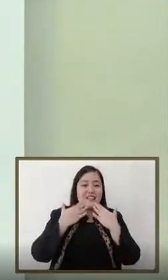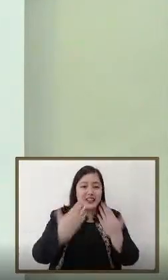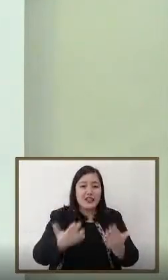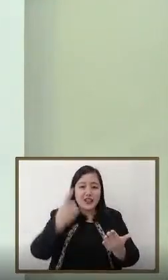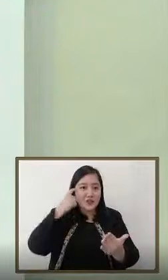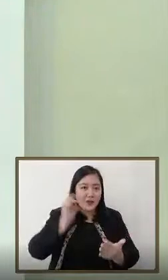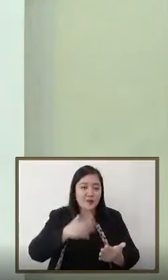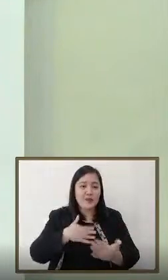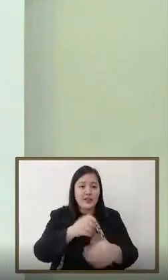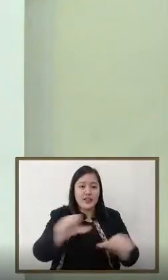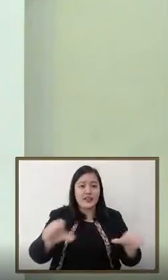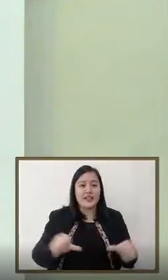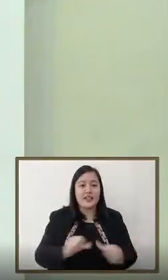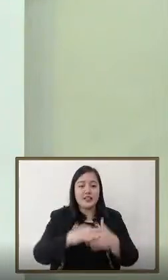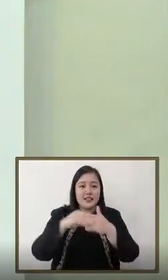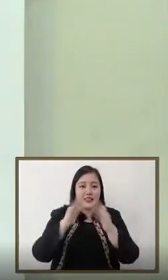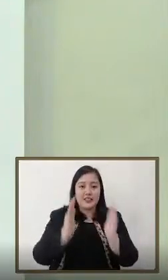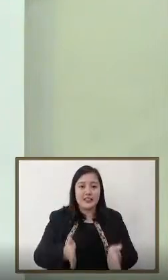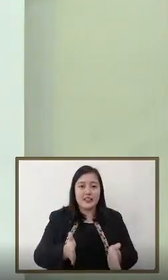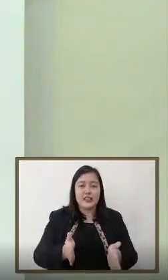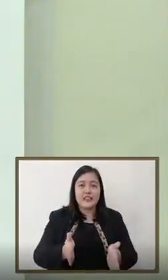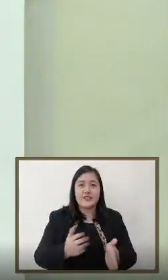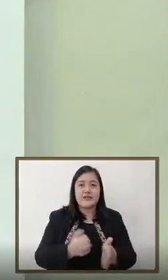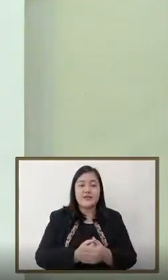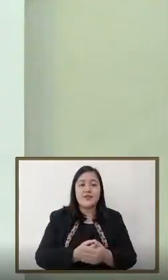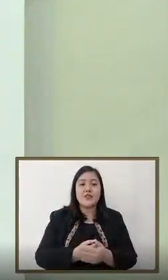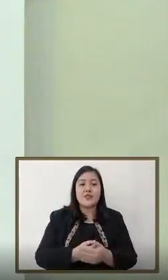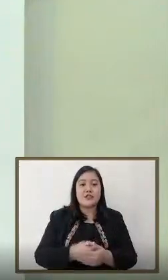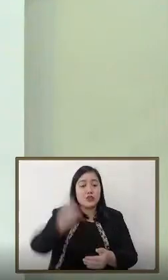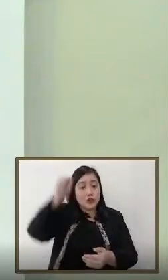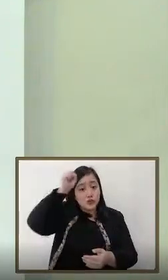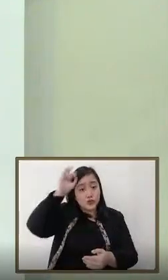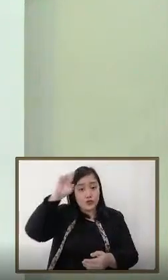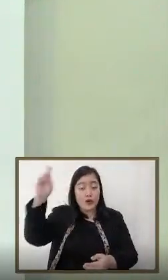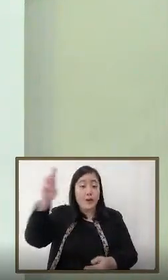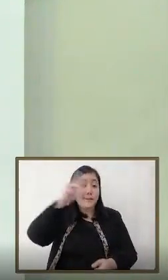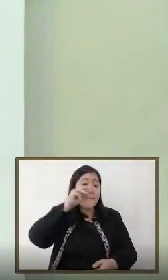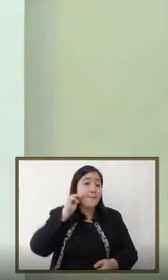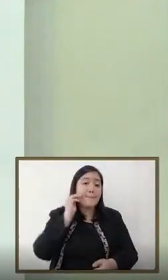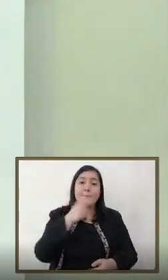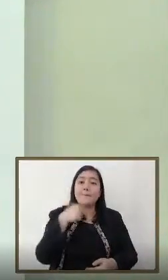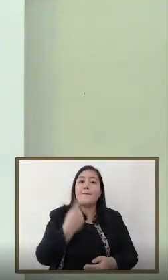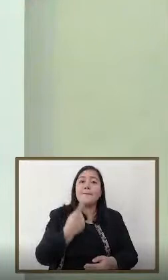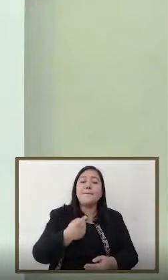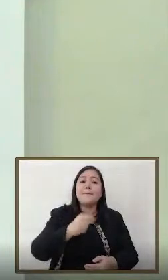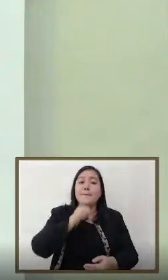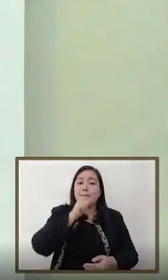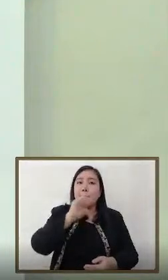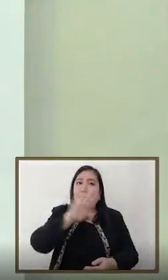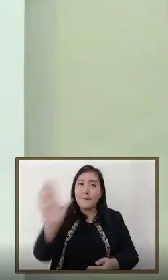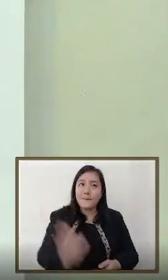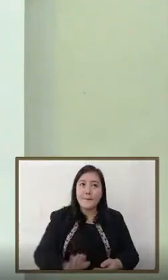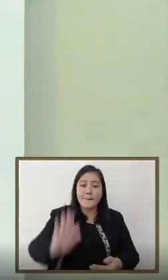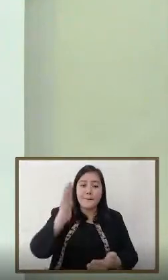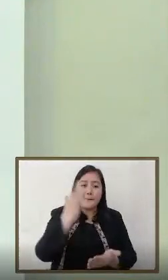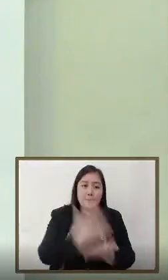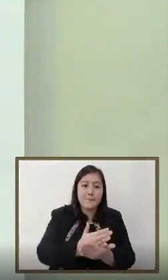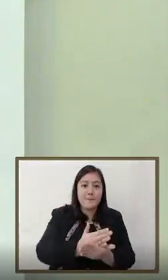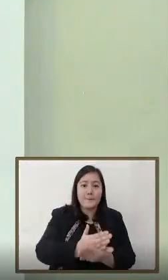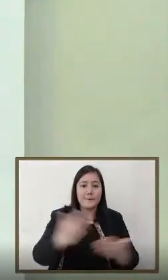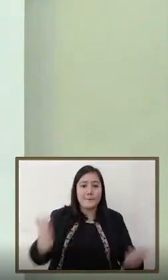sir, for who never stopped encouraging us and also being a good leader for